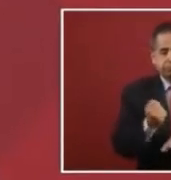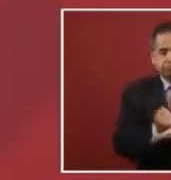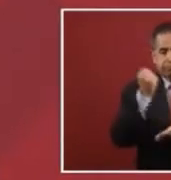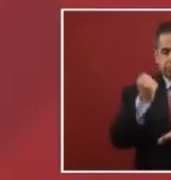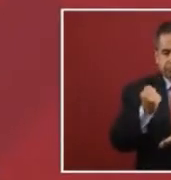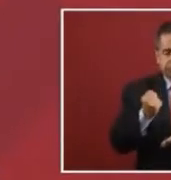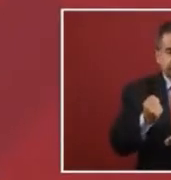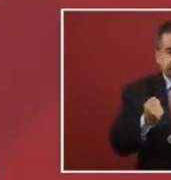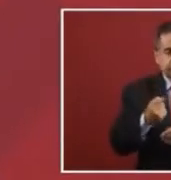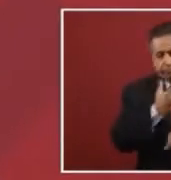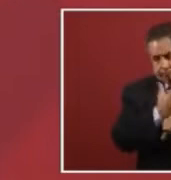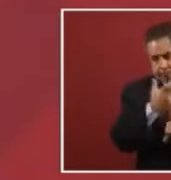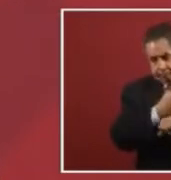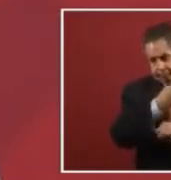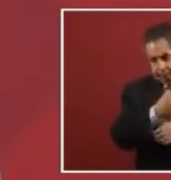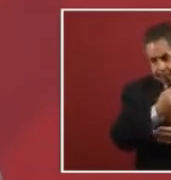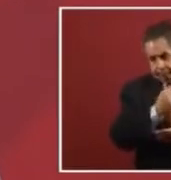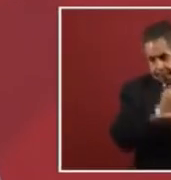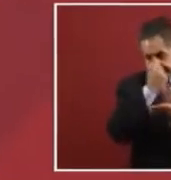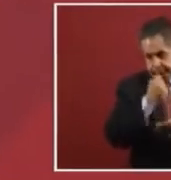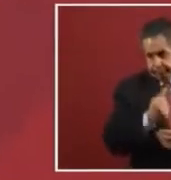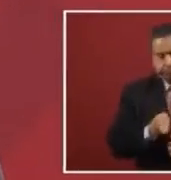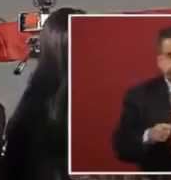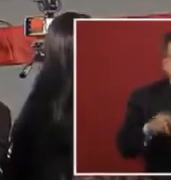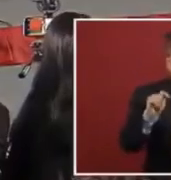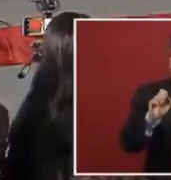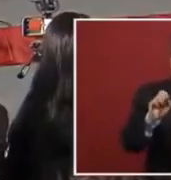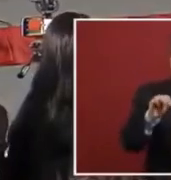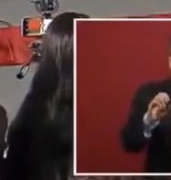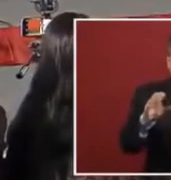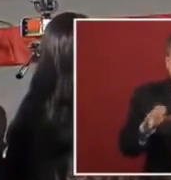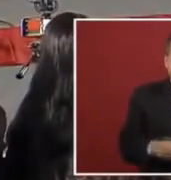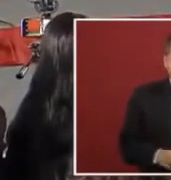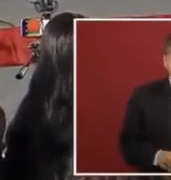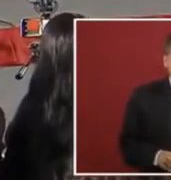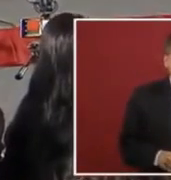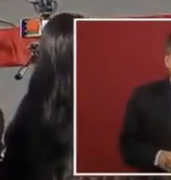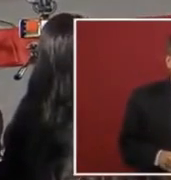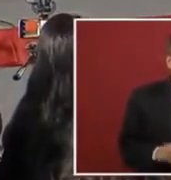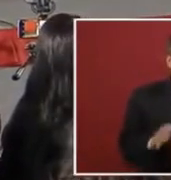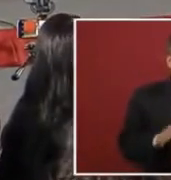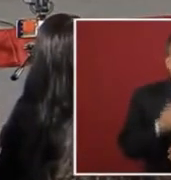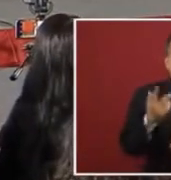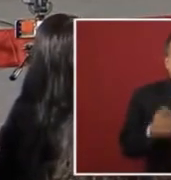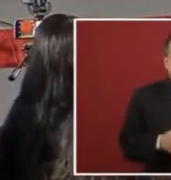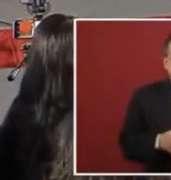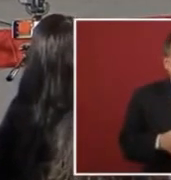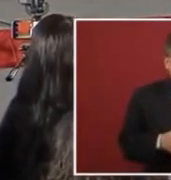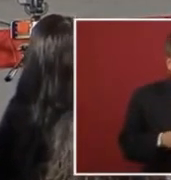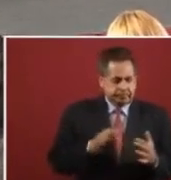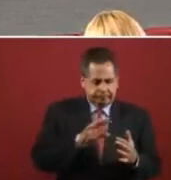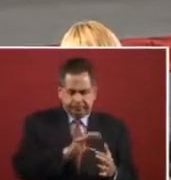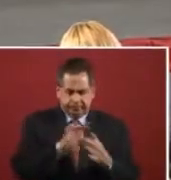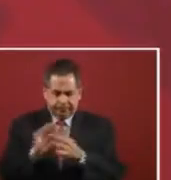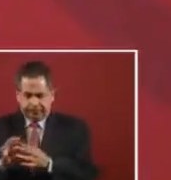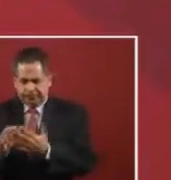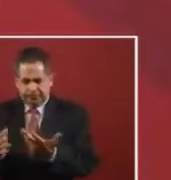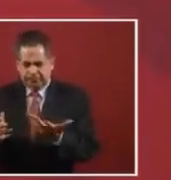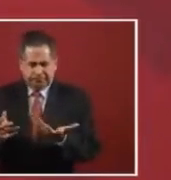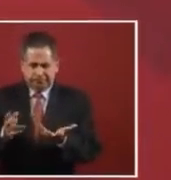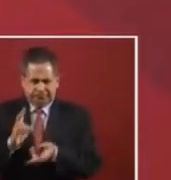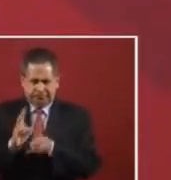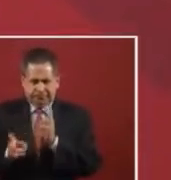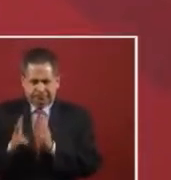it be approved en Estados Unidos, in the United States. ¿Por qué vinculo una cosa con otra? Why do I